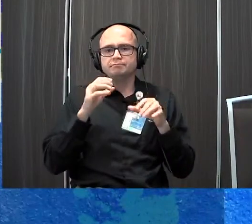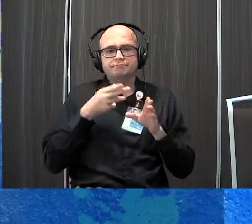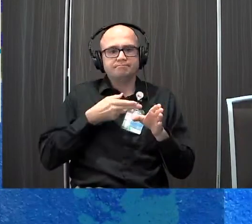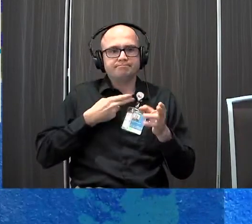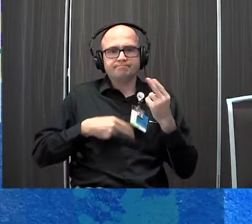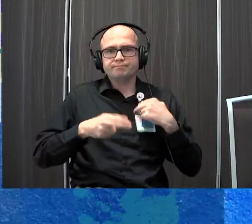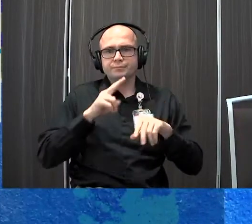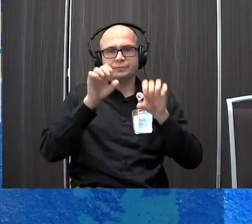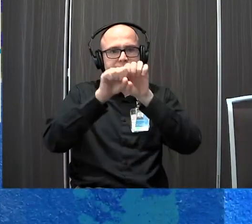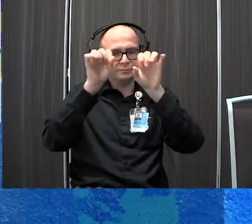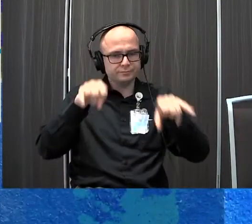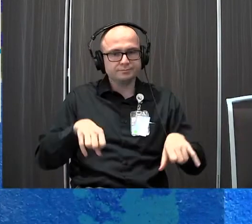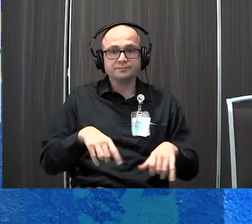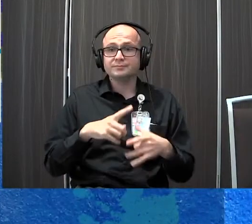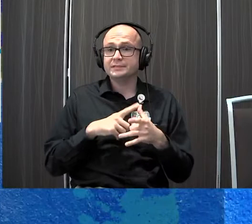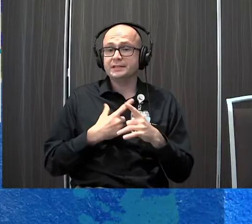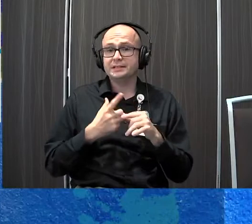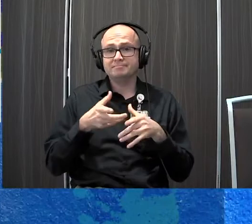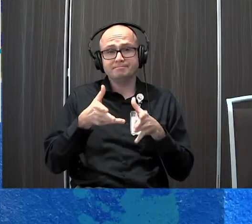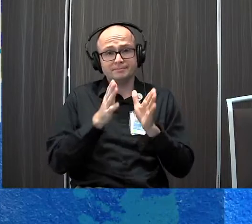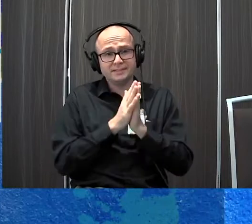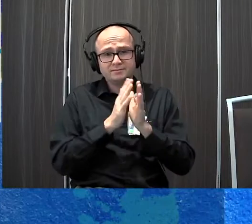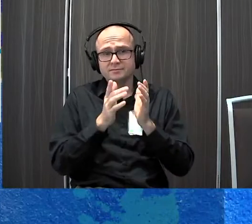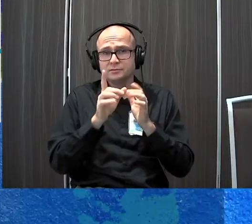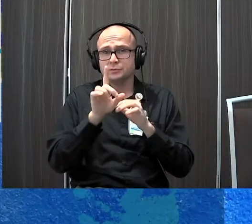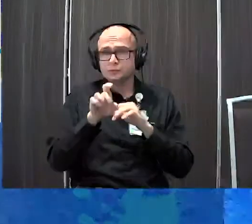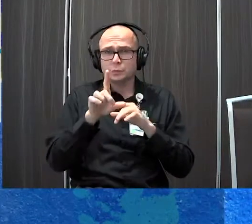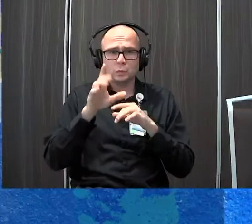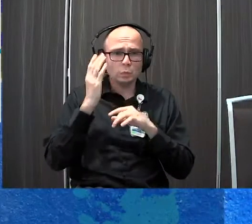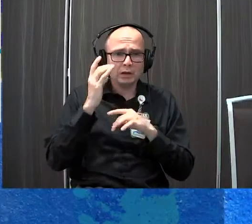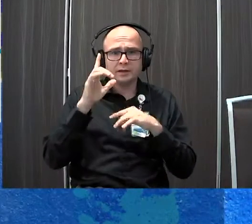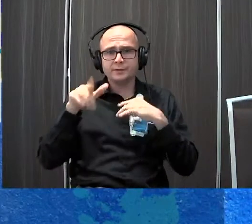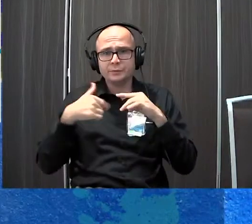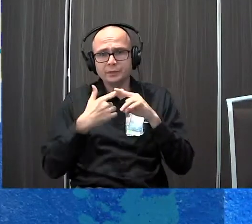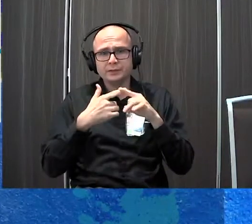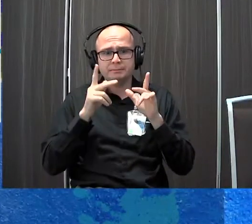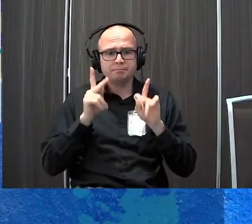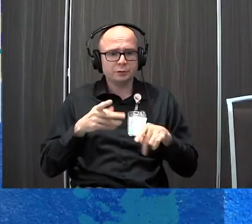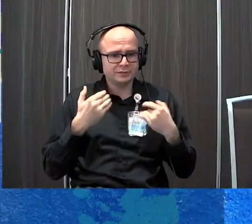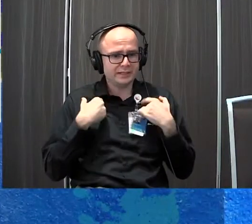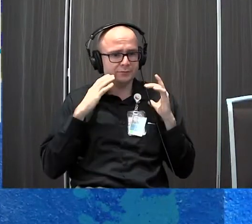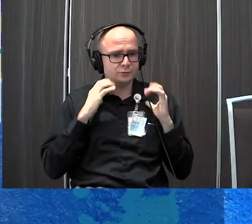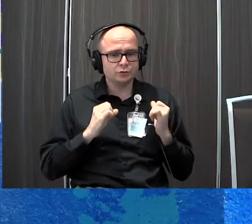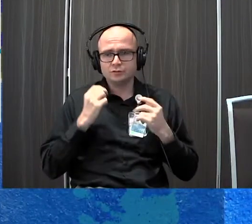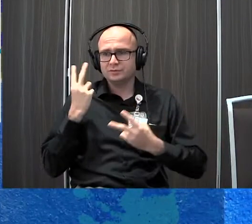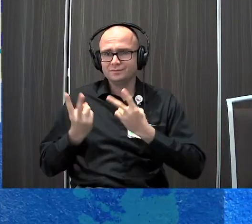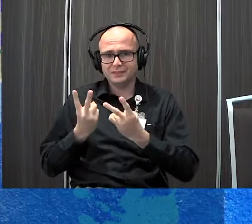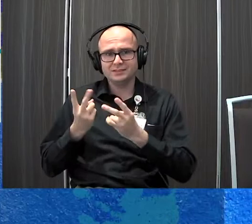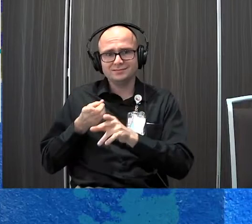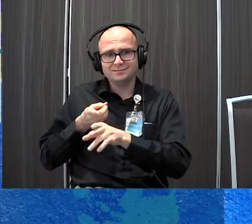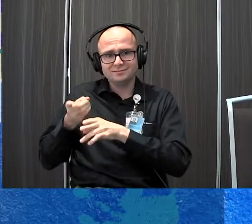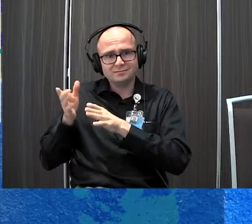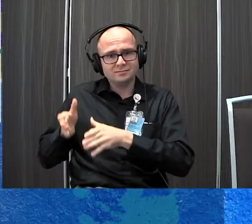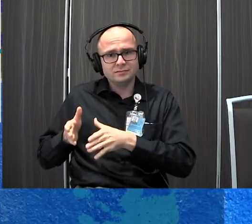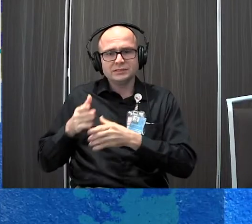is, and ask the question, why and when should someone with charge see an endocrinologist? In other words, what